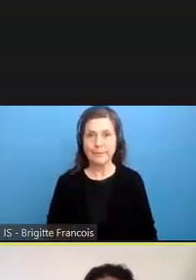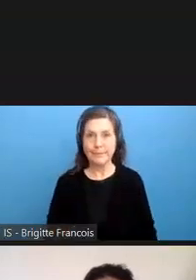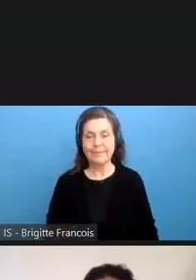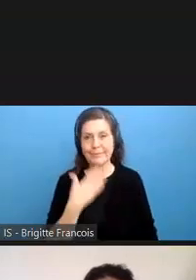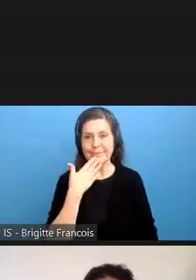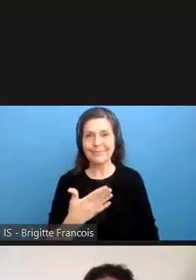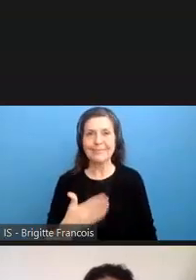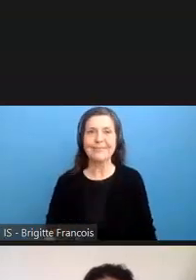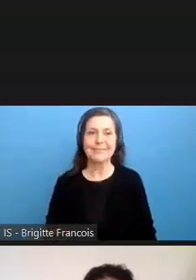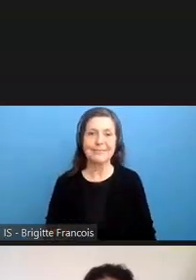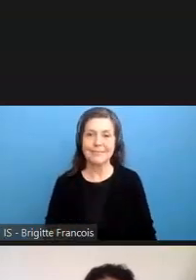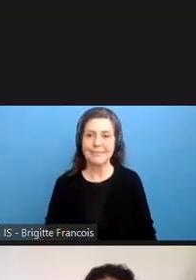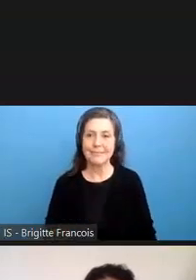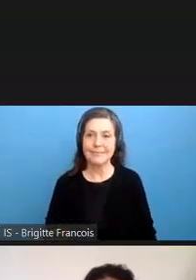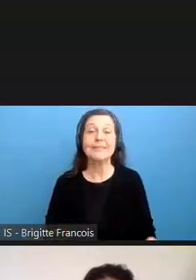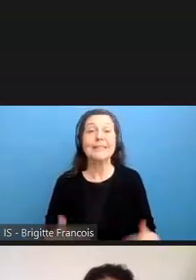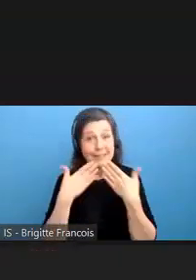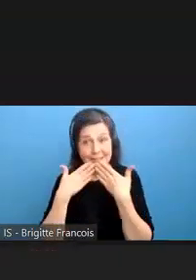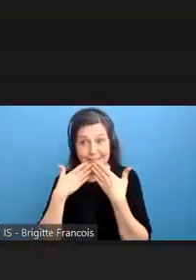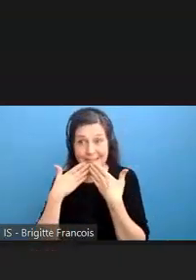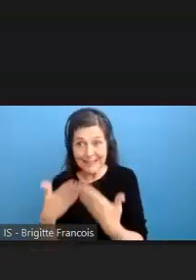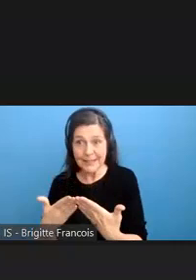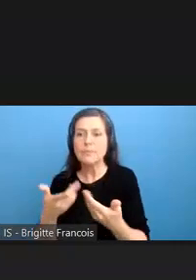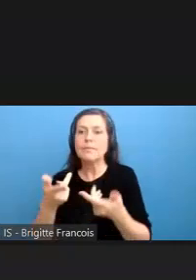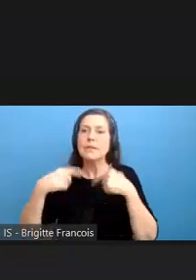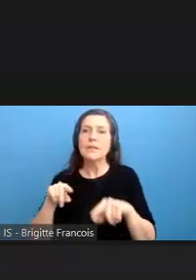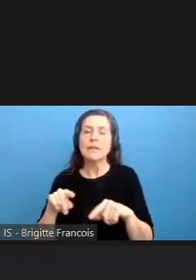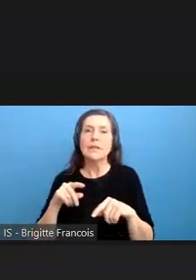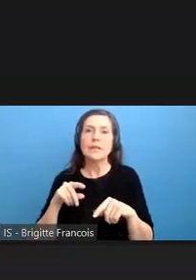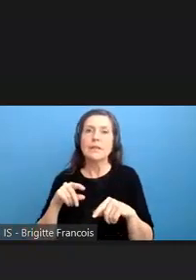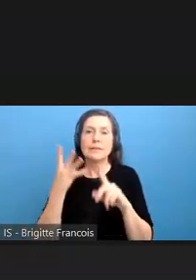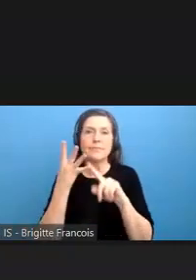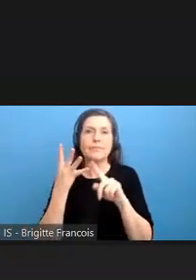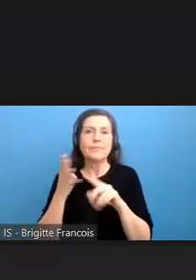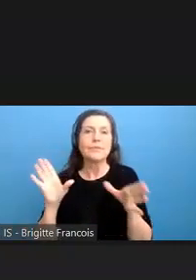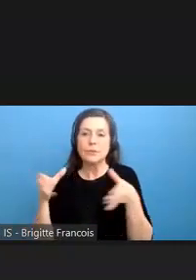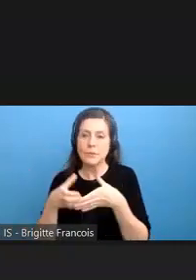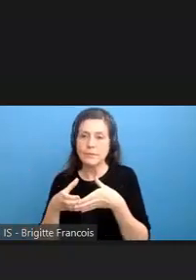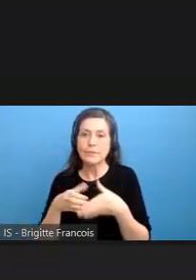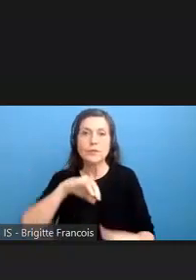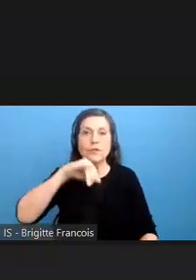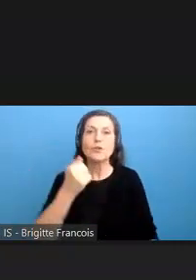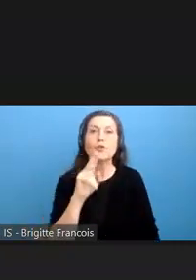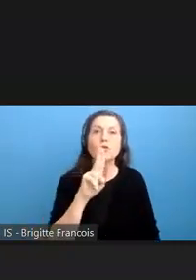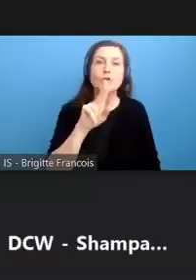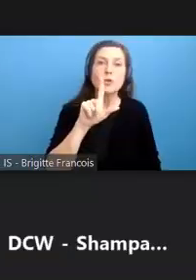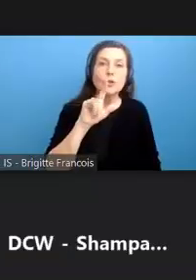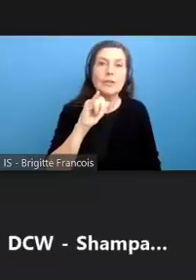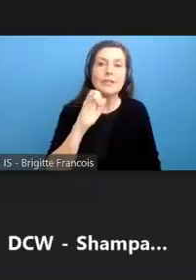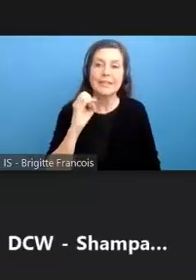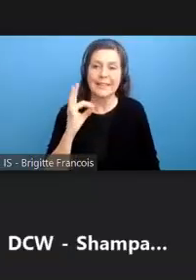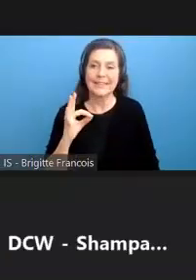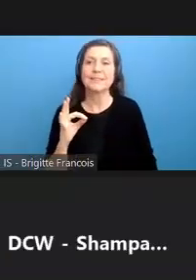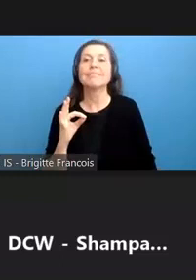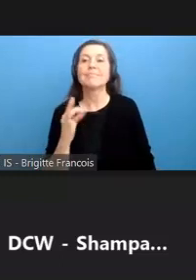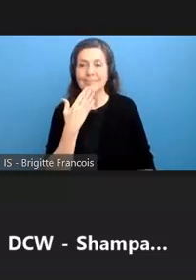Right, thank you very much, Shampa. And the last group, if Juliet could feedback, please, that would be great. Yeah, certainly. Thank you very